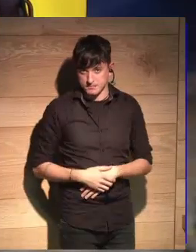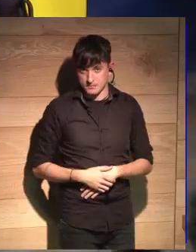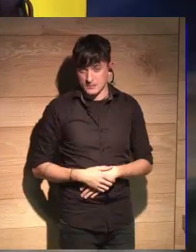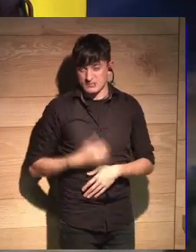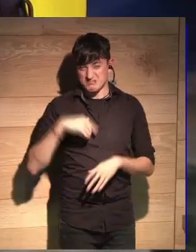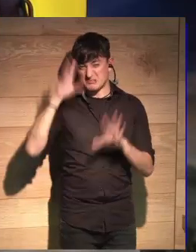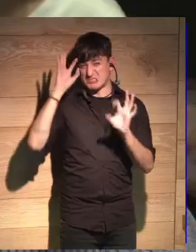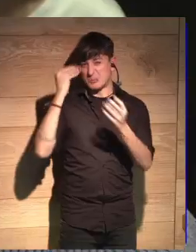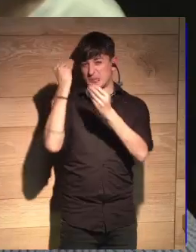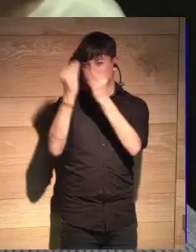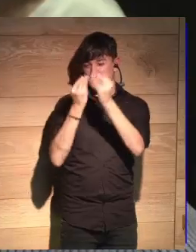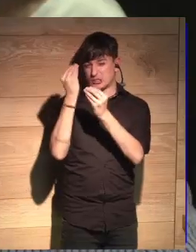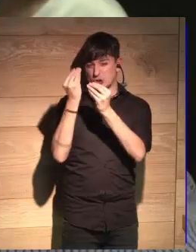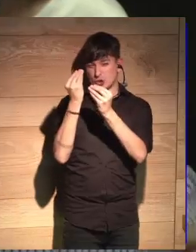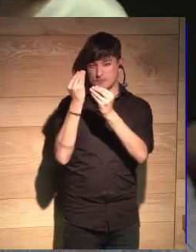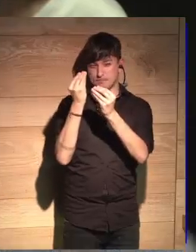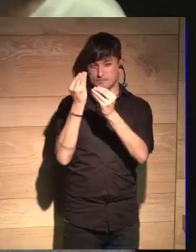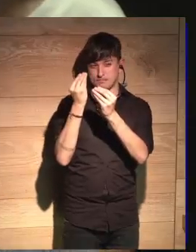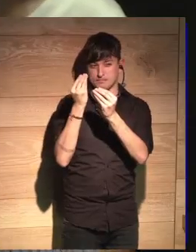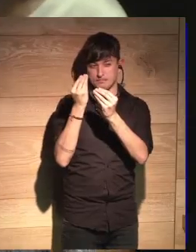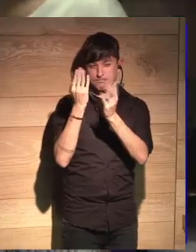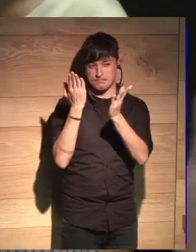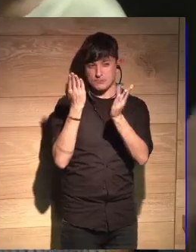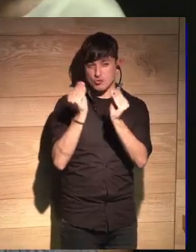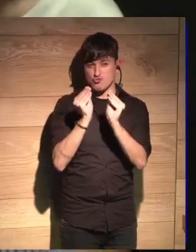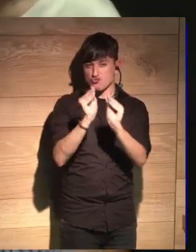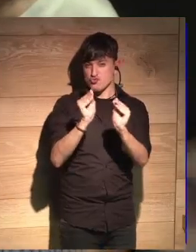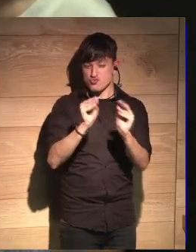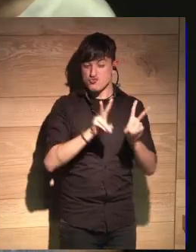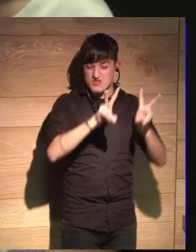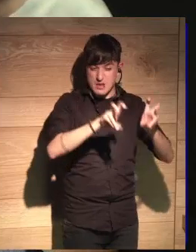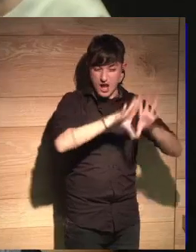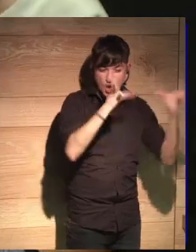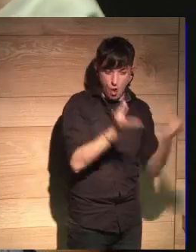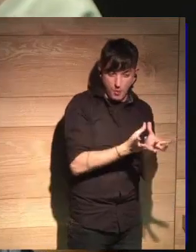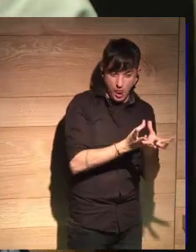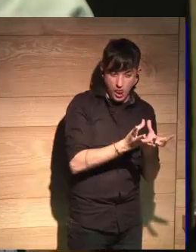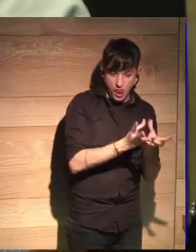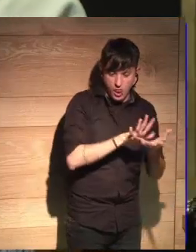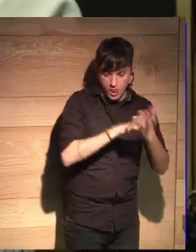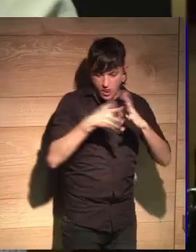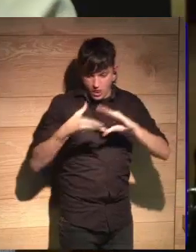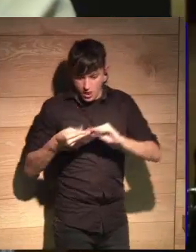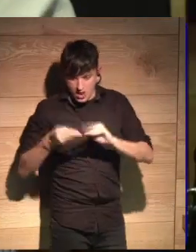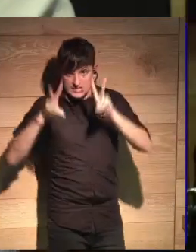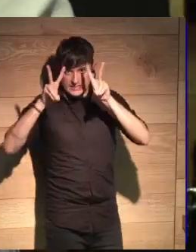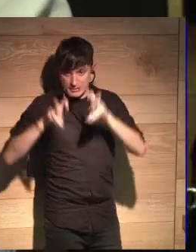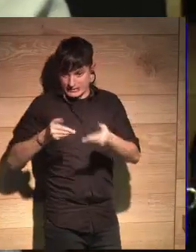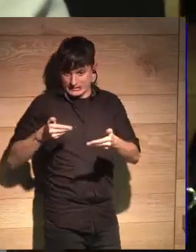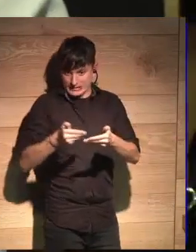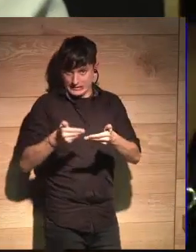I believe that your thinking has gone from a global topic to a more